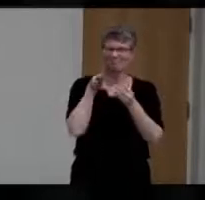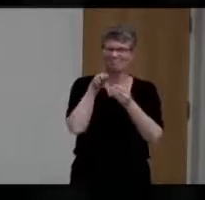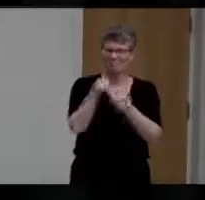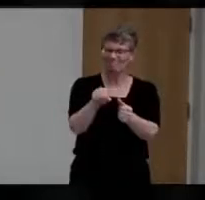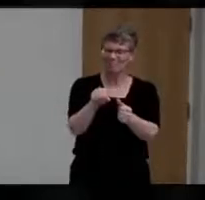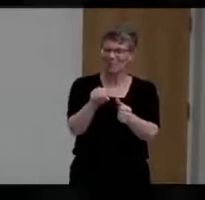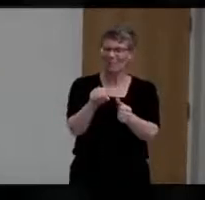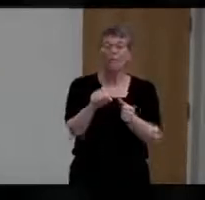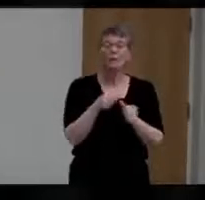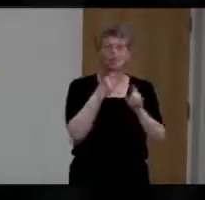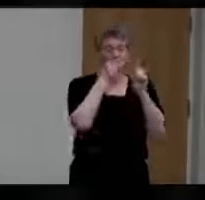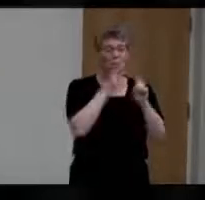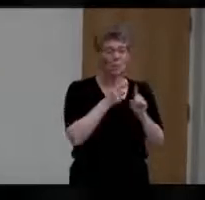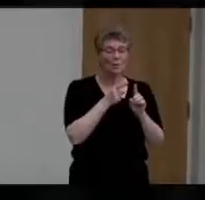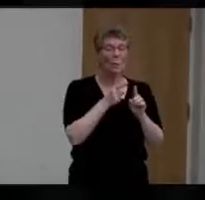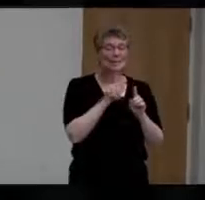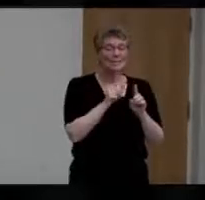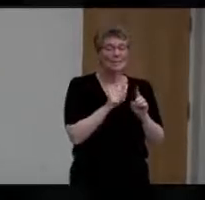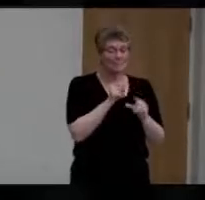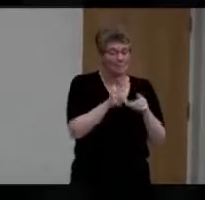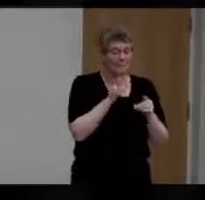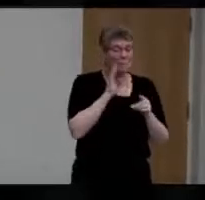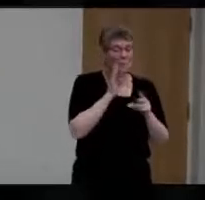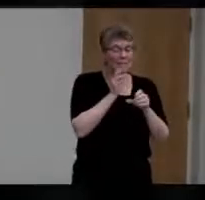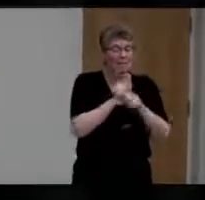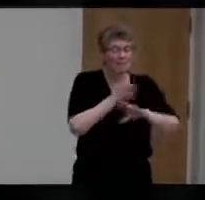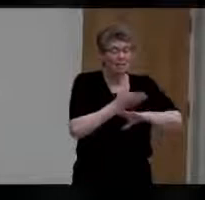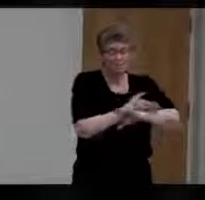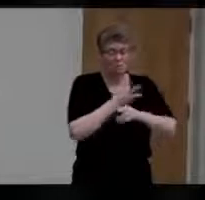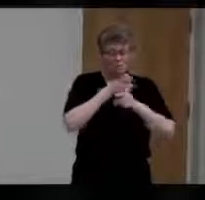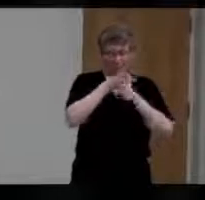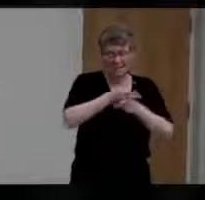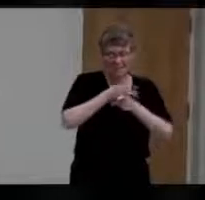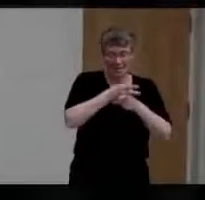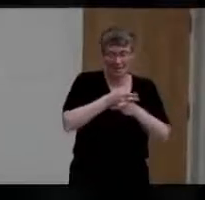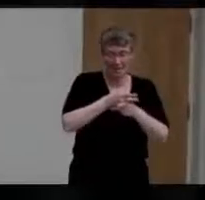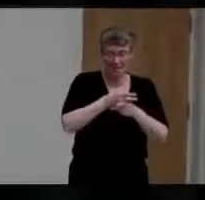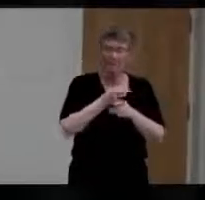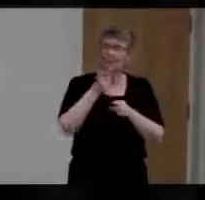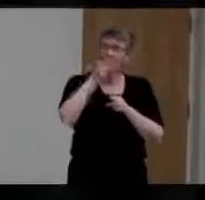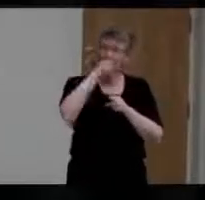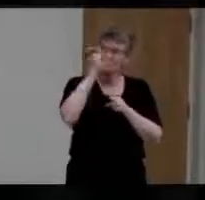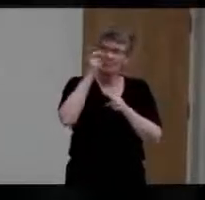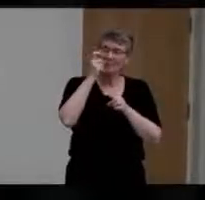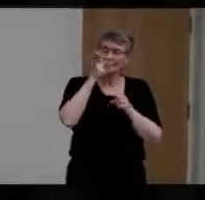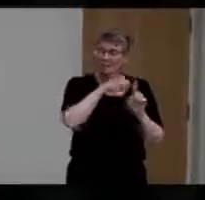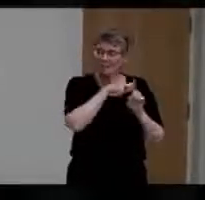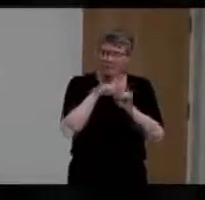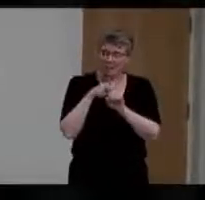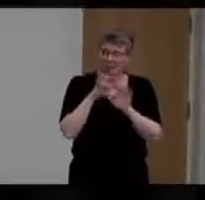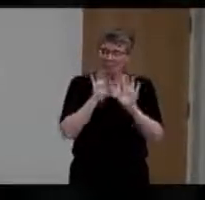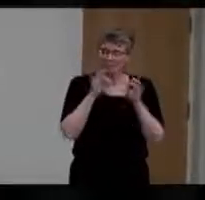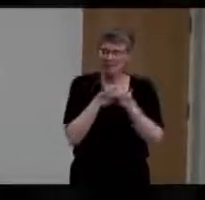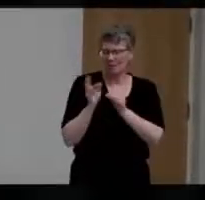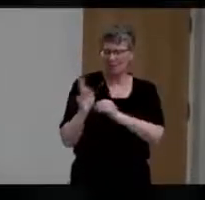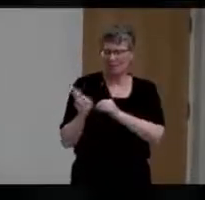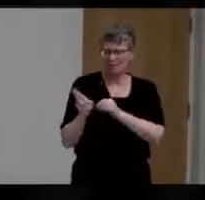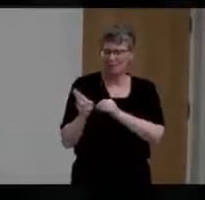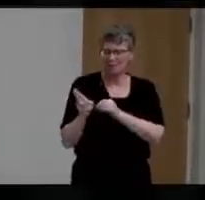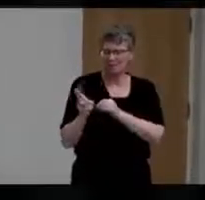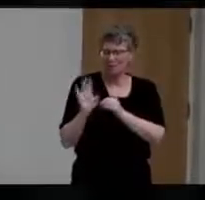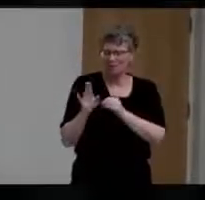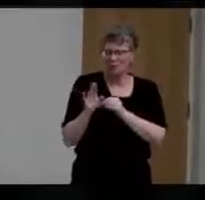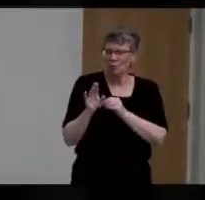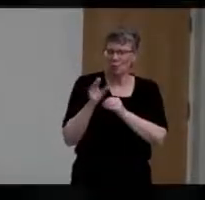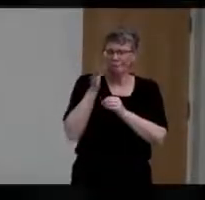able to track your health, whether you were treated in Medicine Hat or Grand Prairie or Edmonton. It doesn't matter, they'll be able to see the whole thing. And in